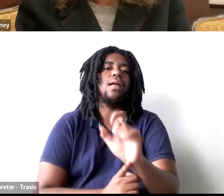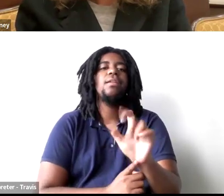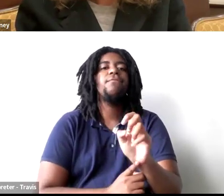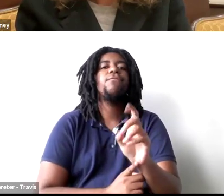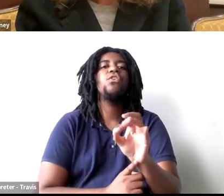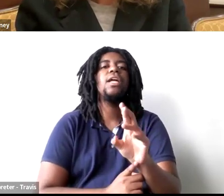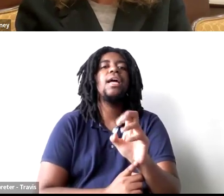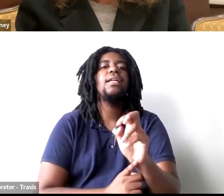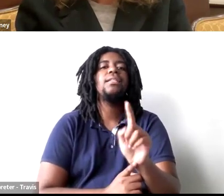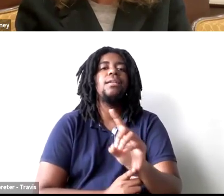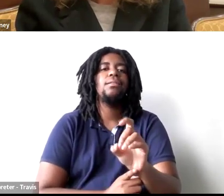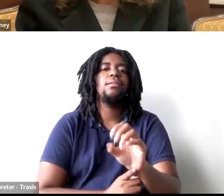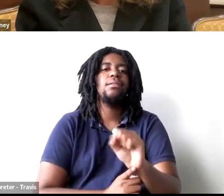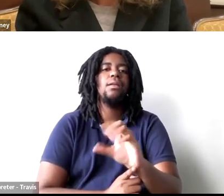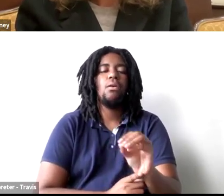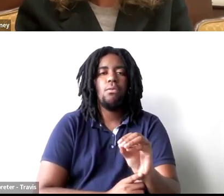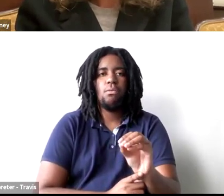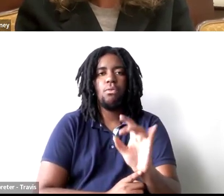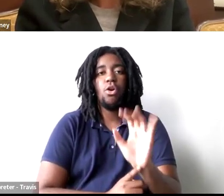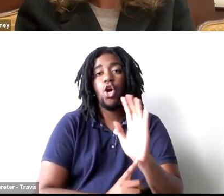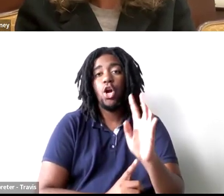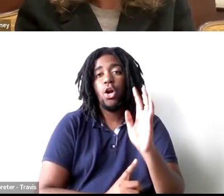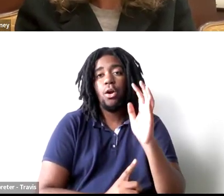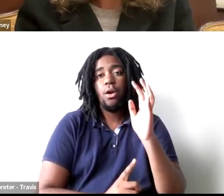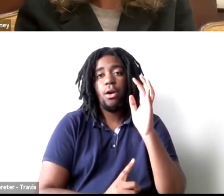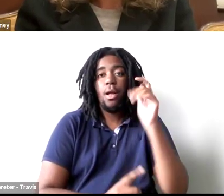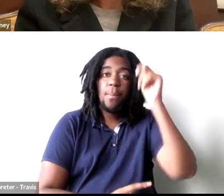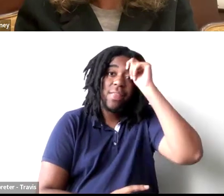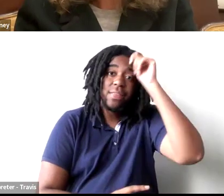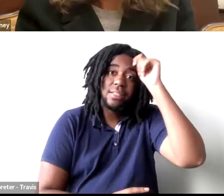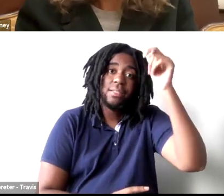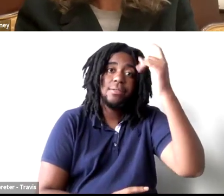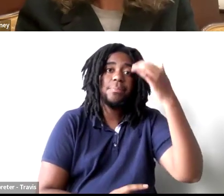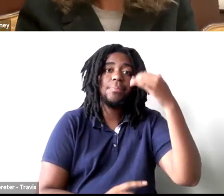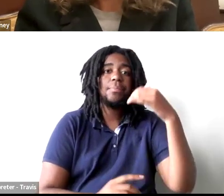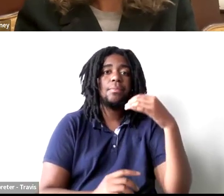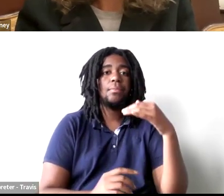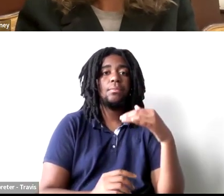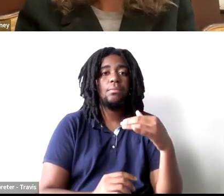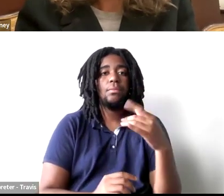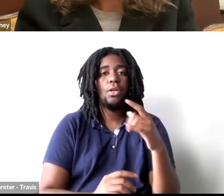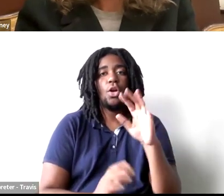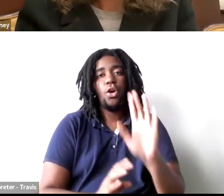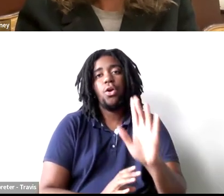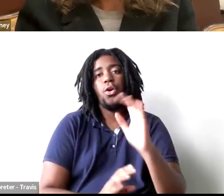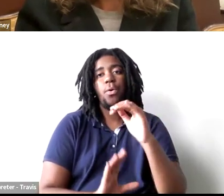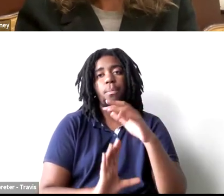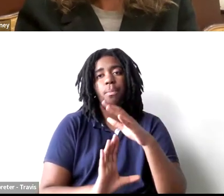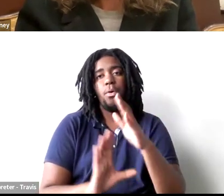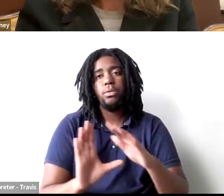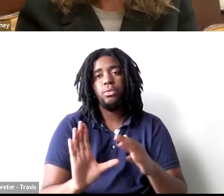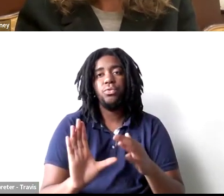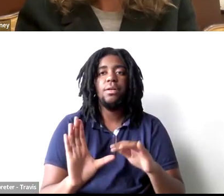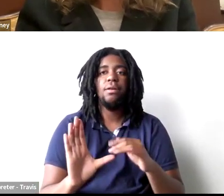that the portrait by Rembrandt Peale of the Hawaiian chieftain, so a man of